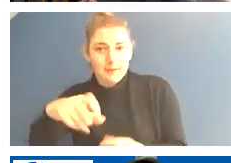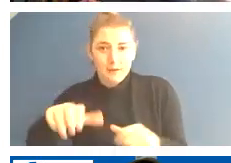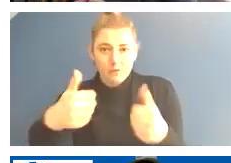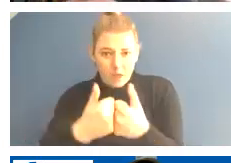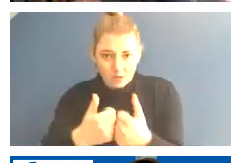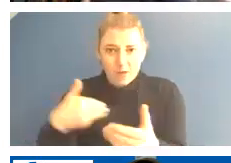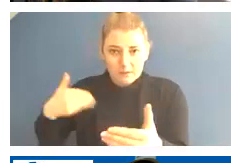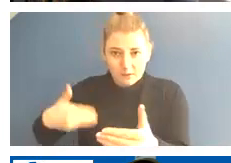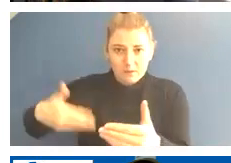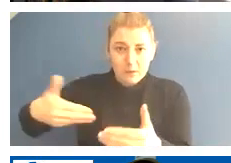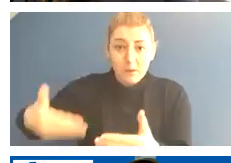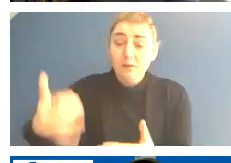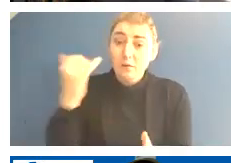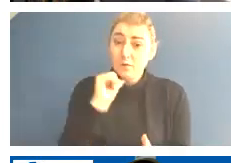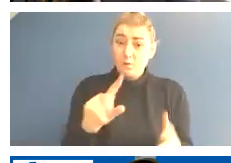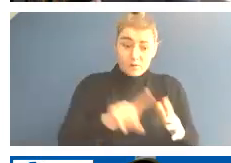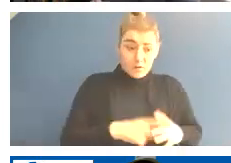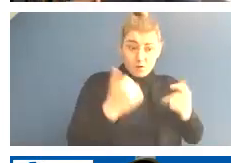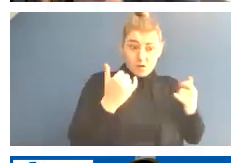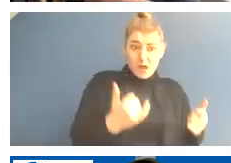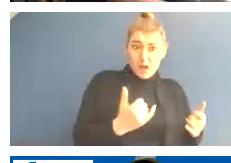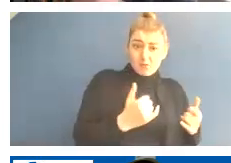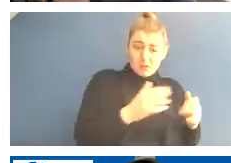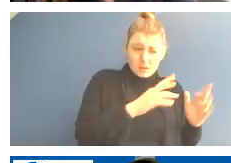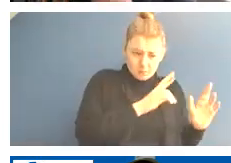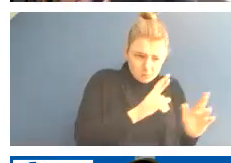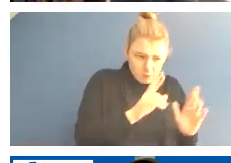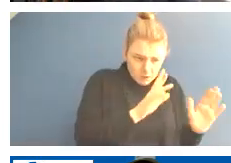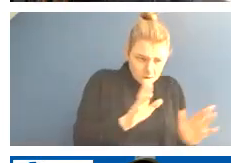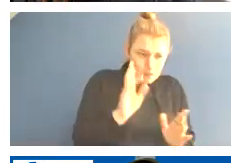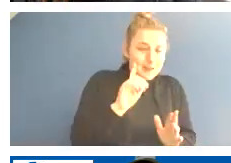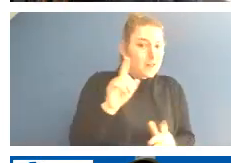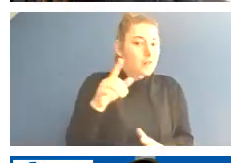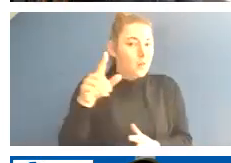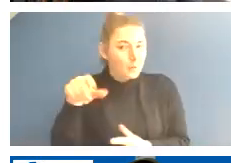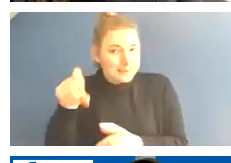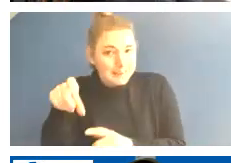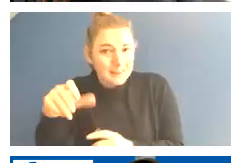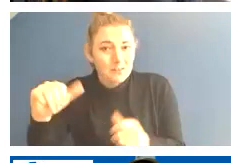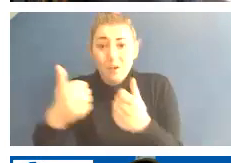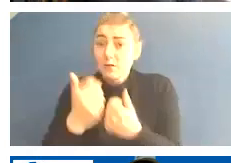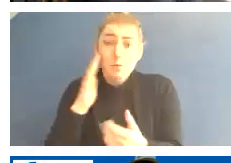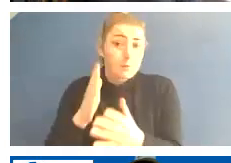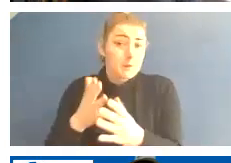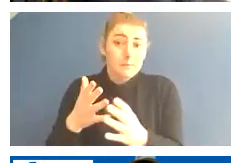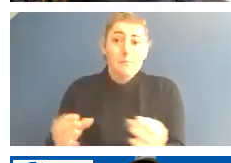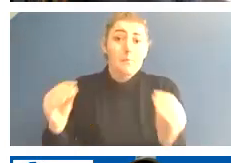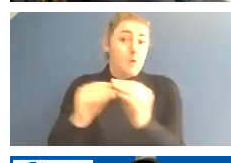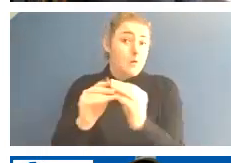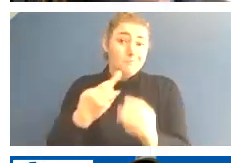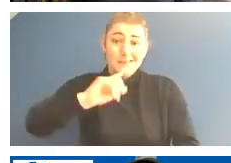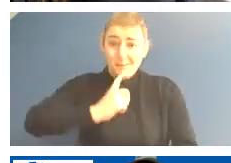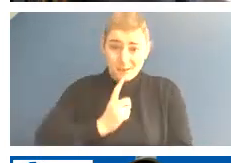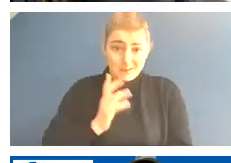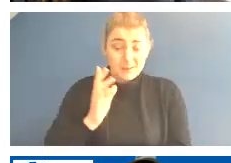don't take steps now, those needs and challenges are only going to be exacerbated. So